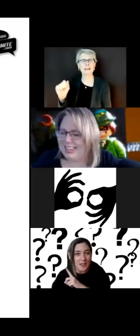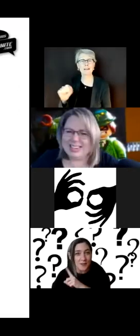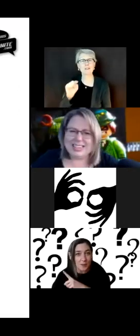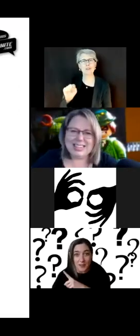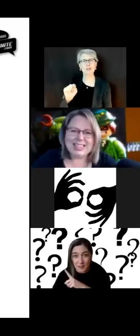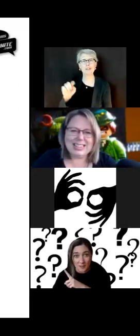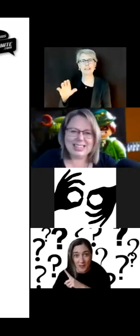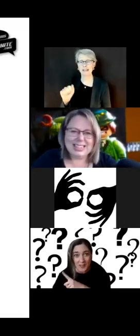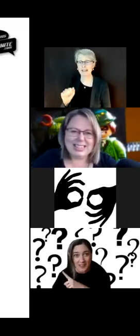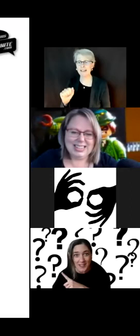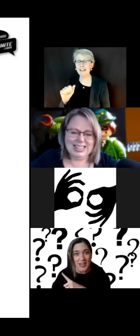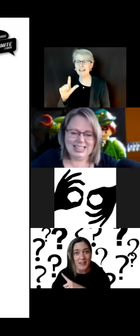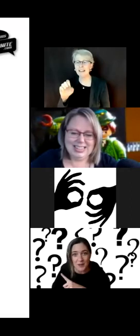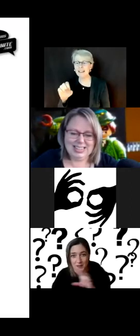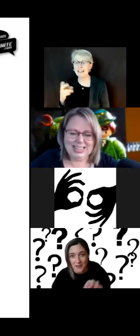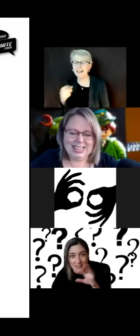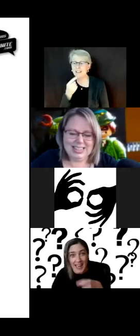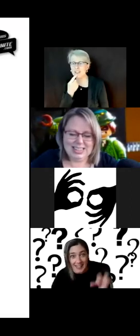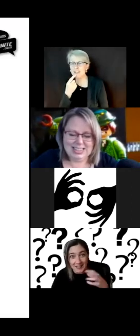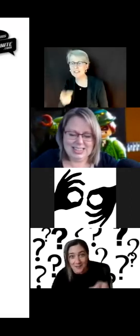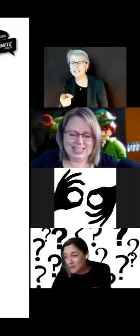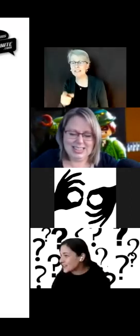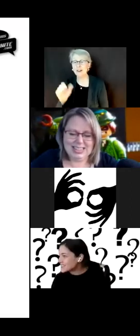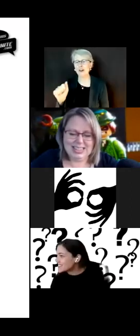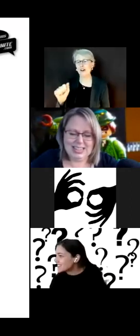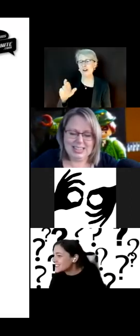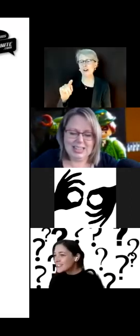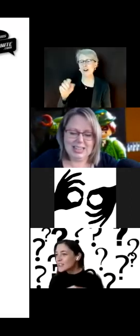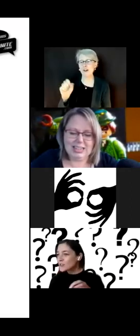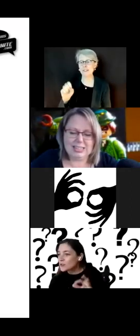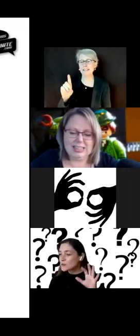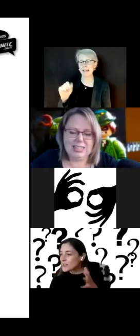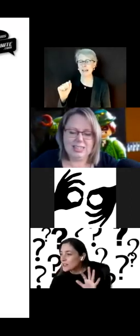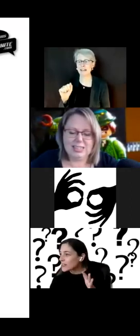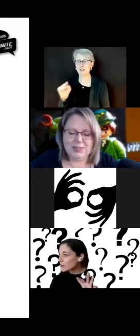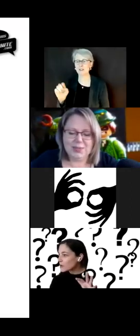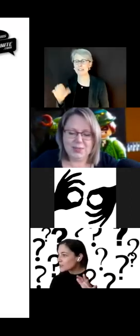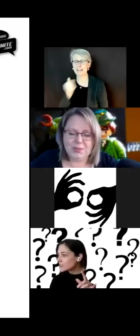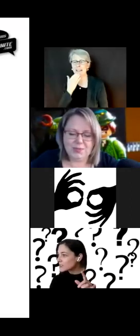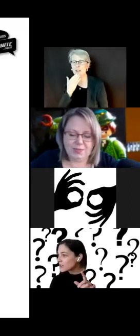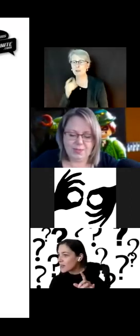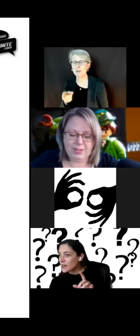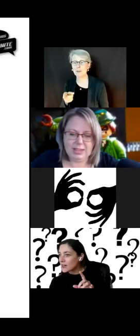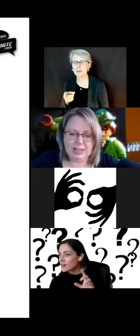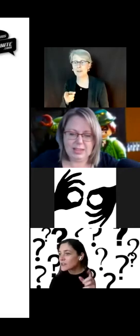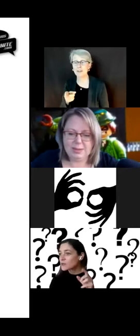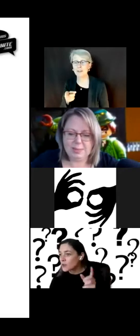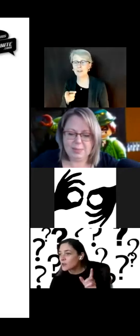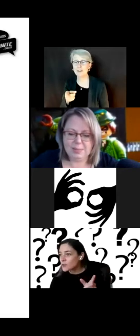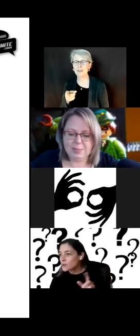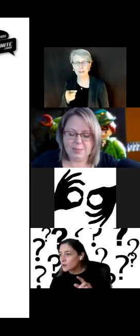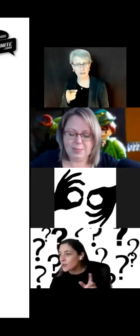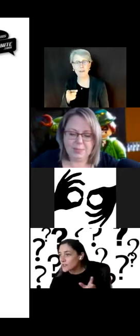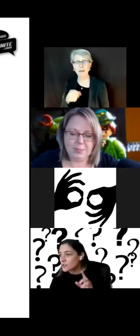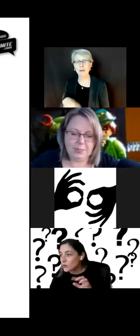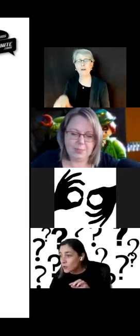Leah's actually responding to some questions in the chat as well. So Leah's adding some great content here. Excellent. So there's a couple questions here. Is there an art